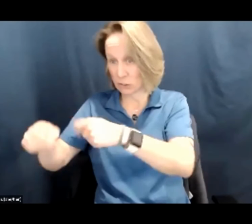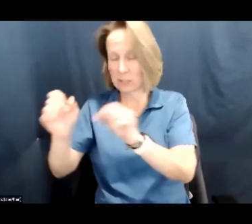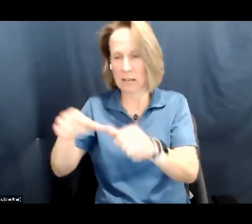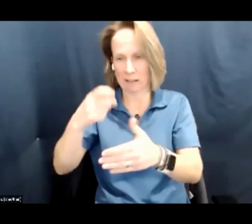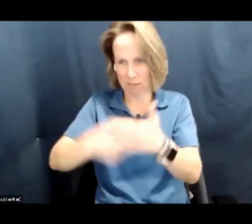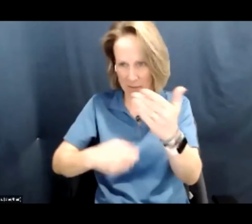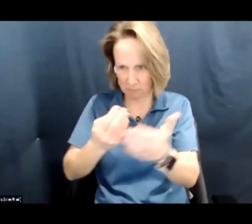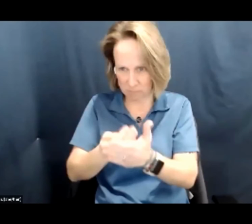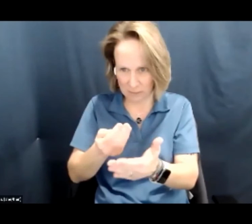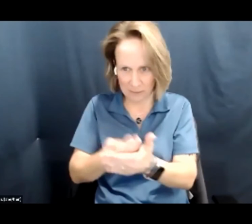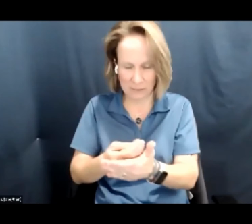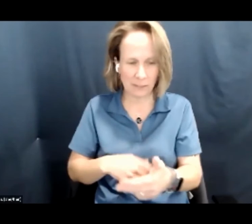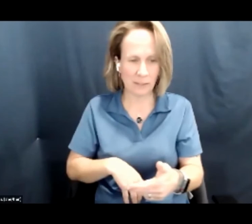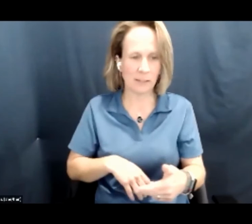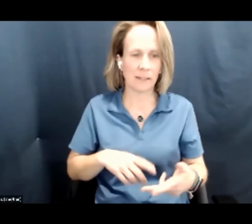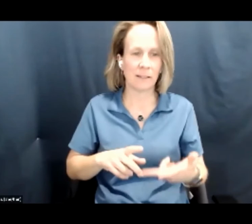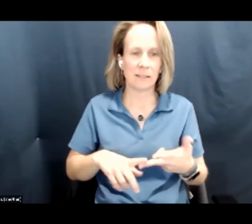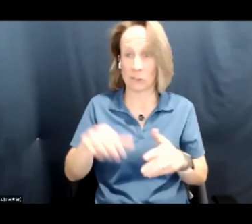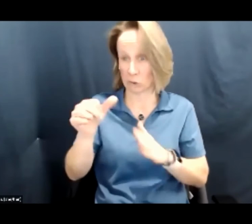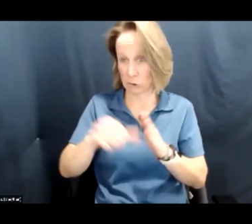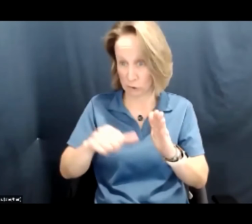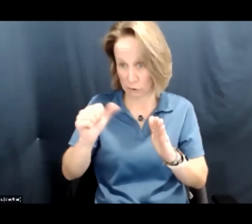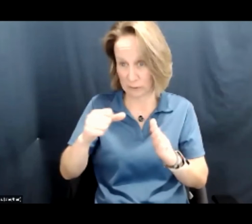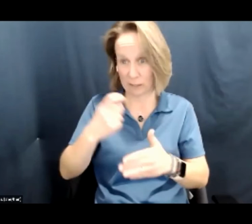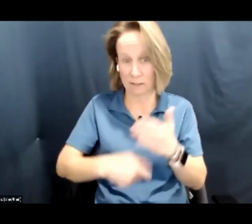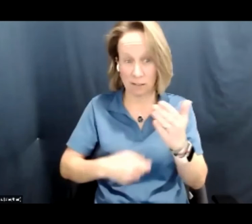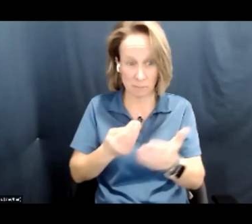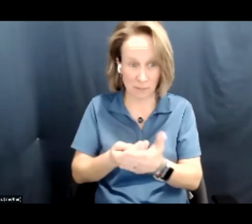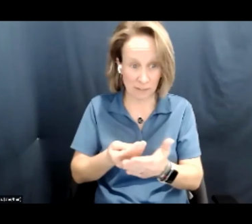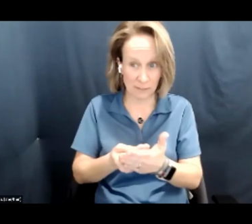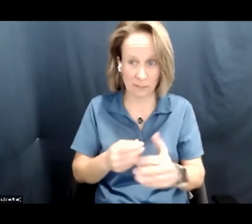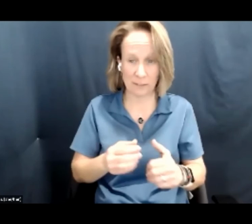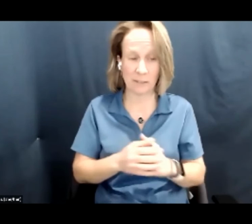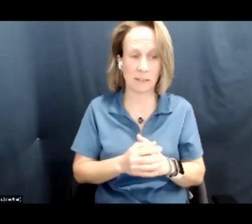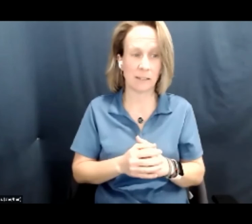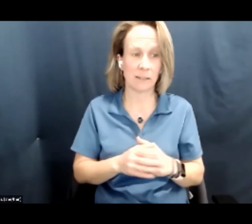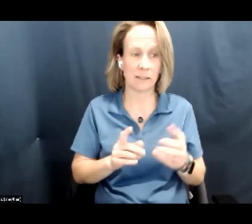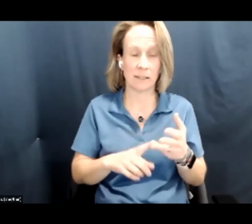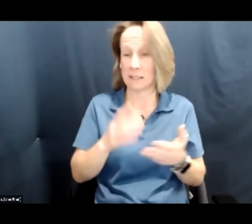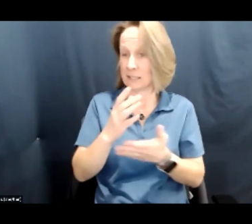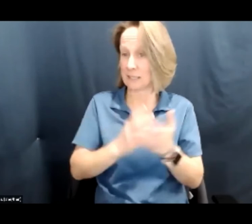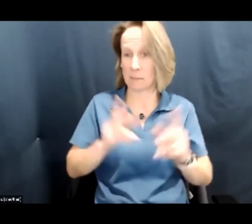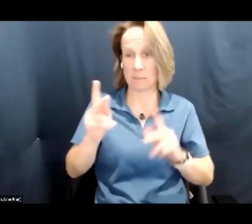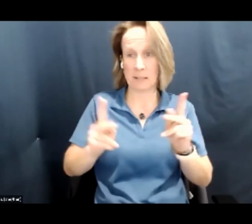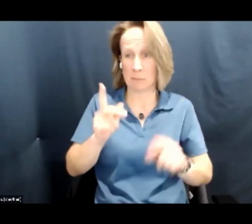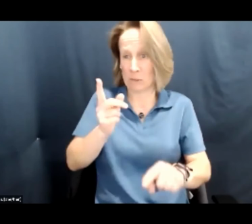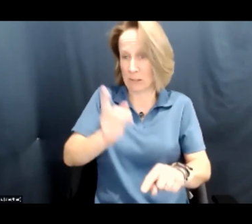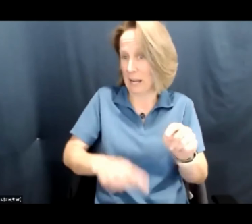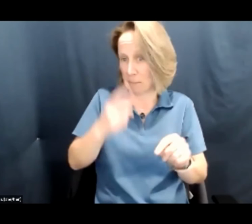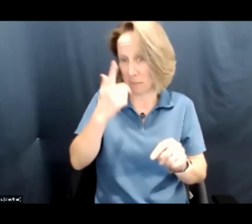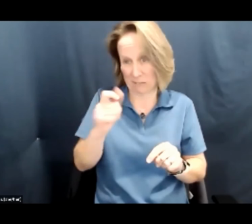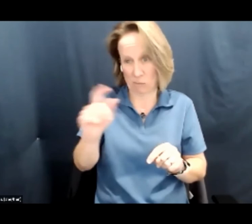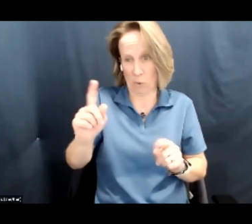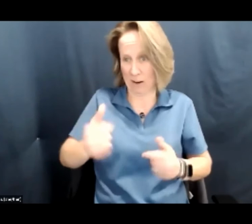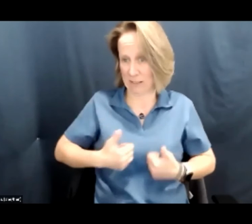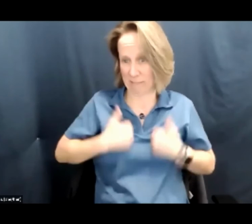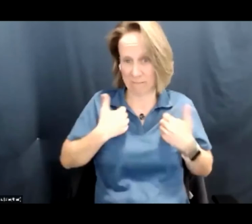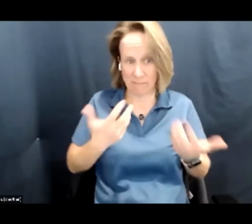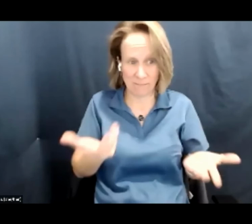cost money. Some people don't have the possibility to transition based on where they live